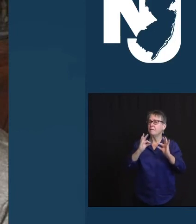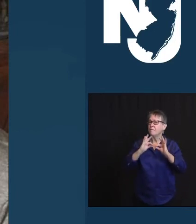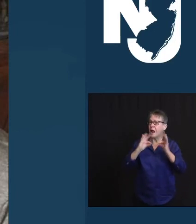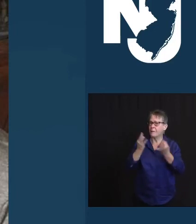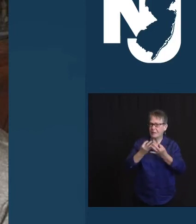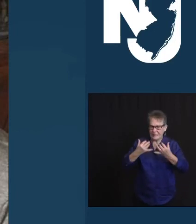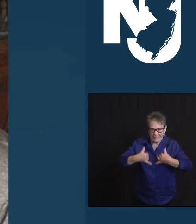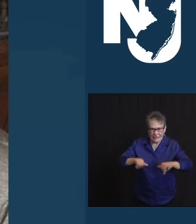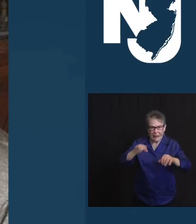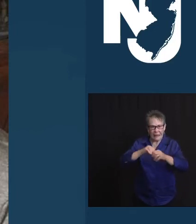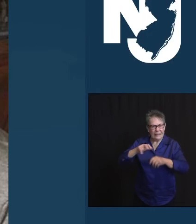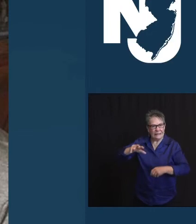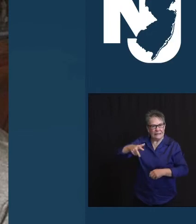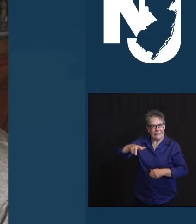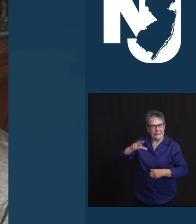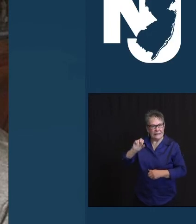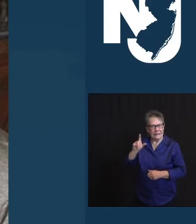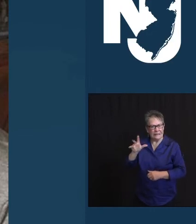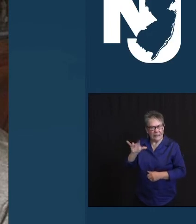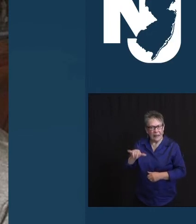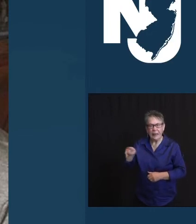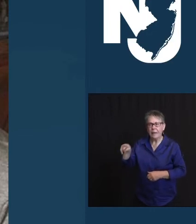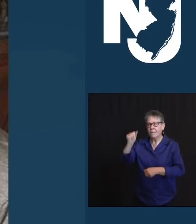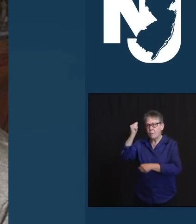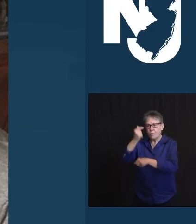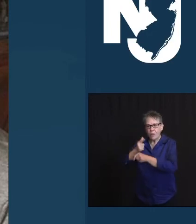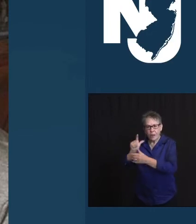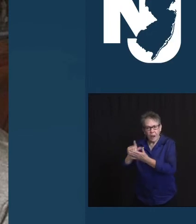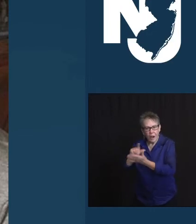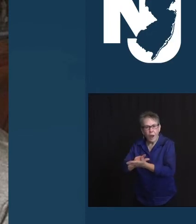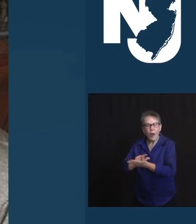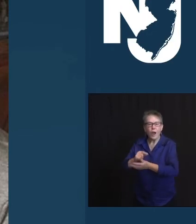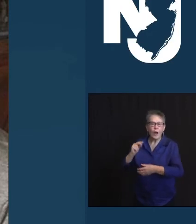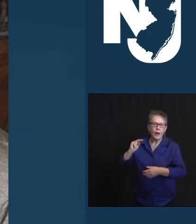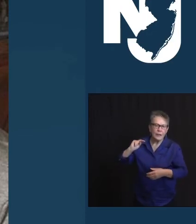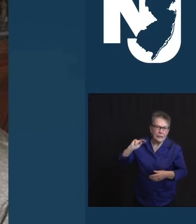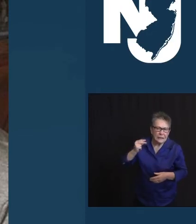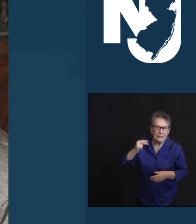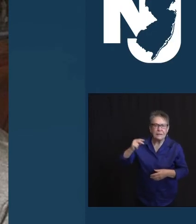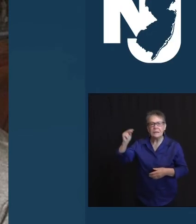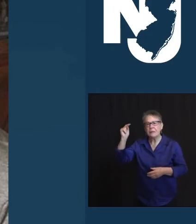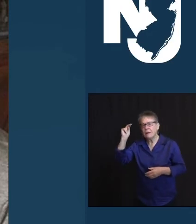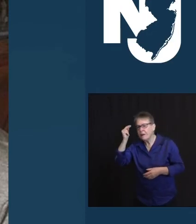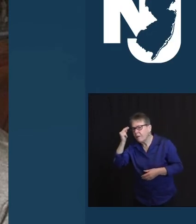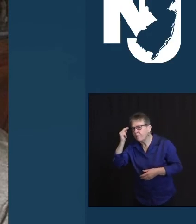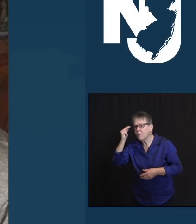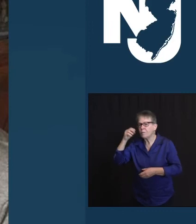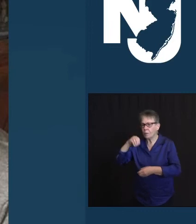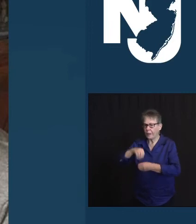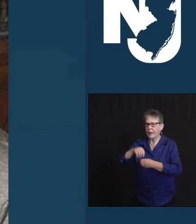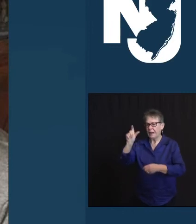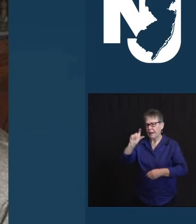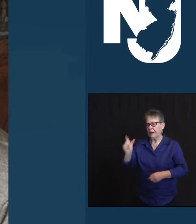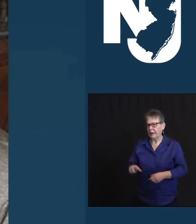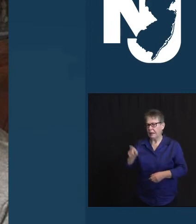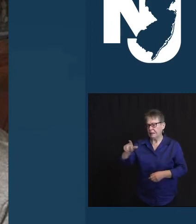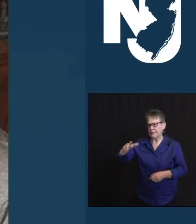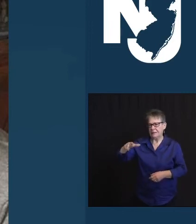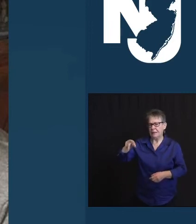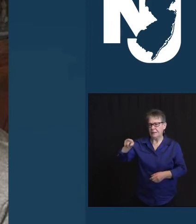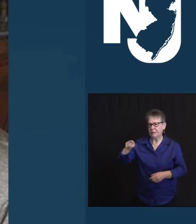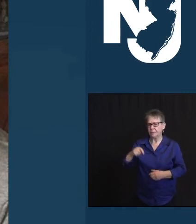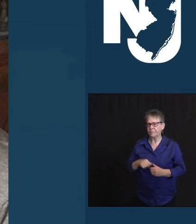Lena, brother-in-law Carmelo, niece Melina, and nephew Sergio. We thank Franco for his service